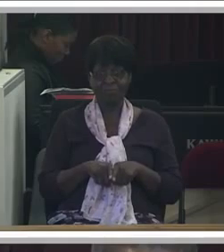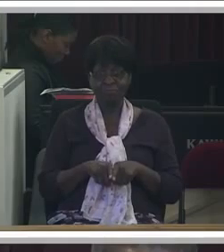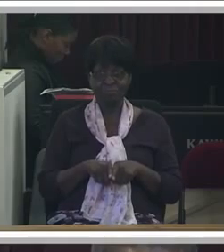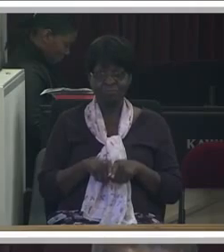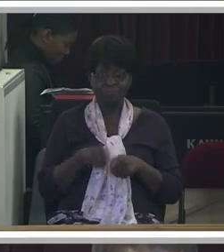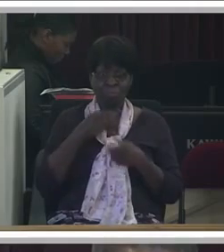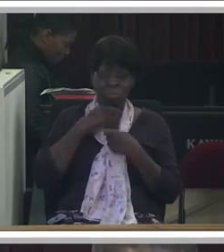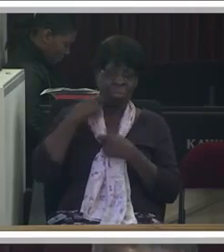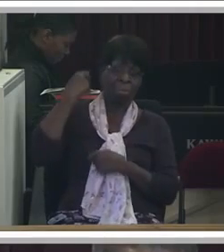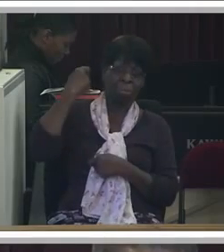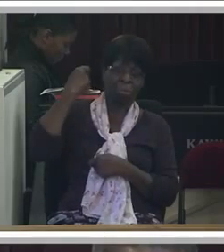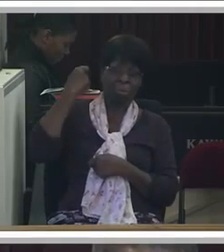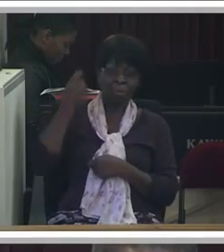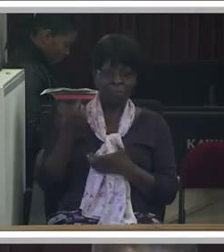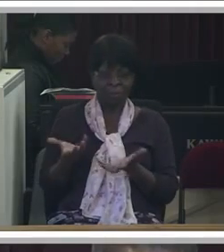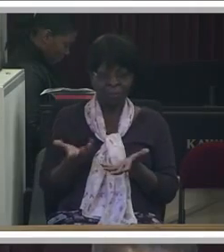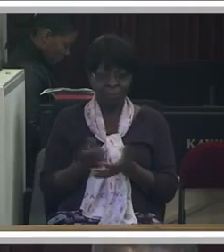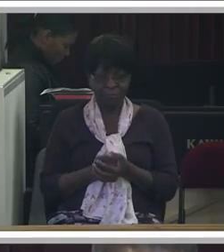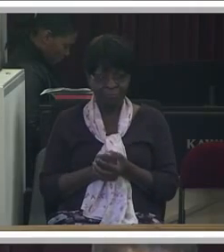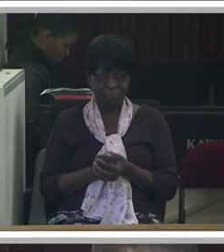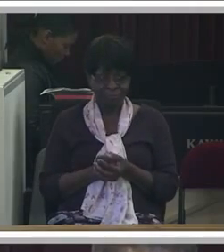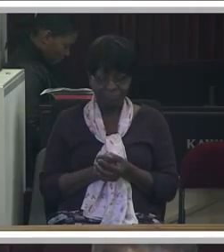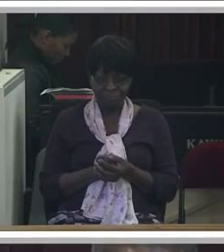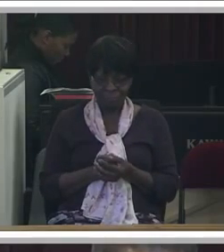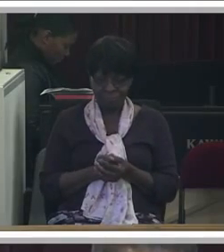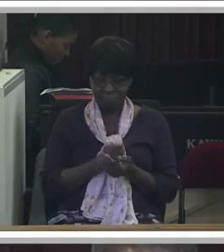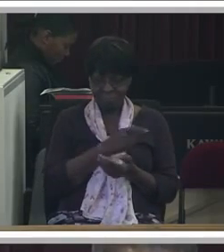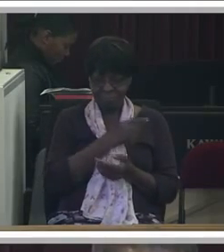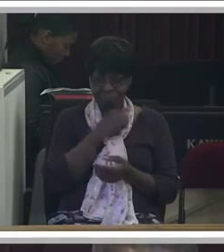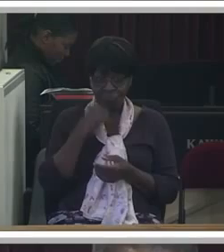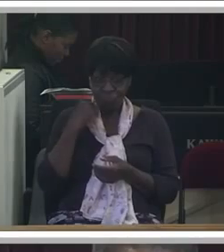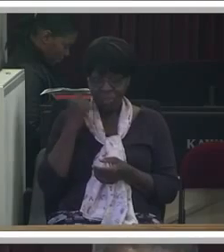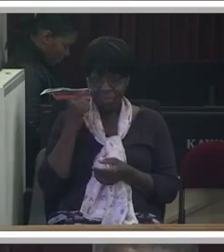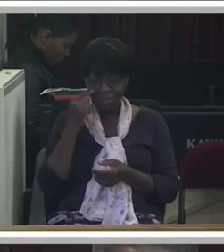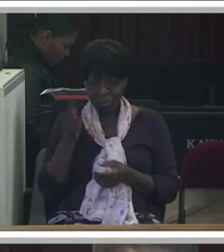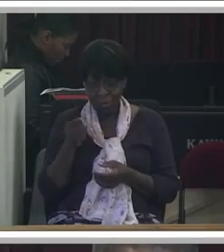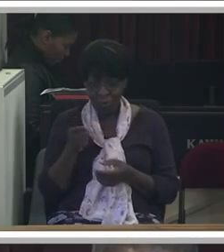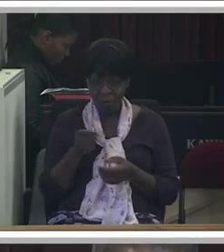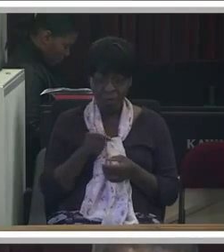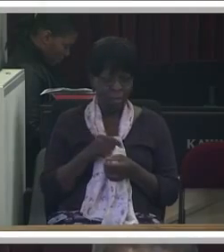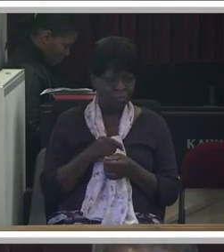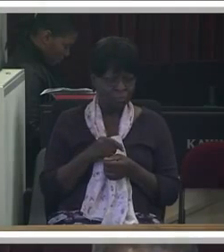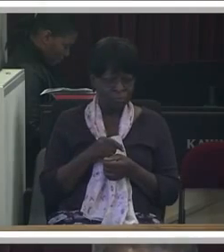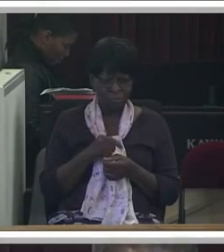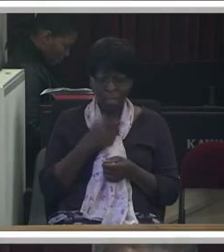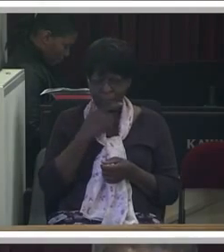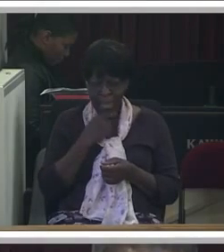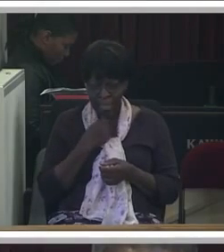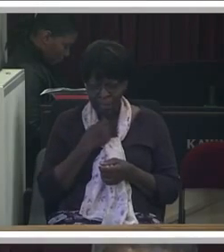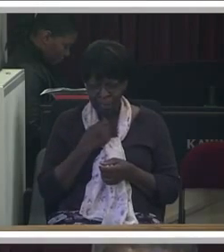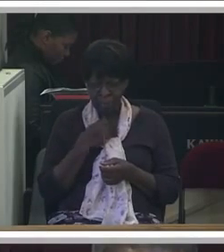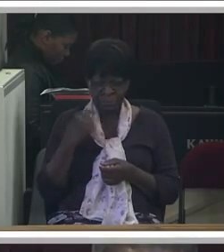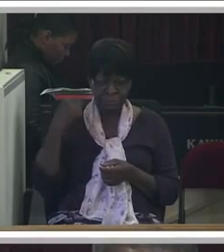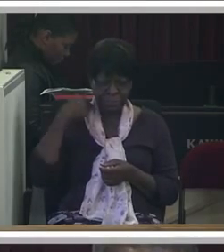to stop one young man from going to the river to kill himself because the girlfriend that he had said, I love you no